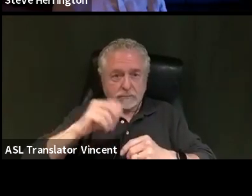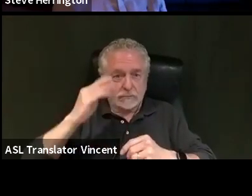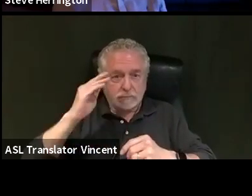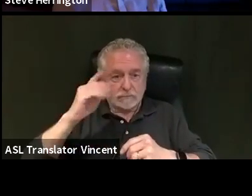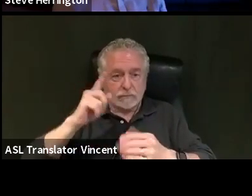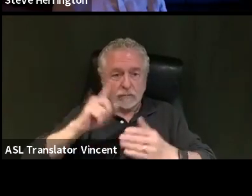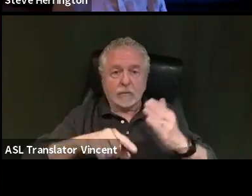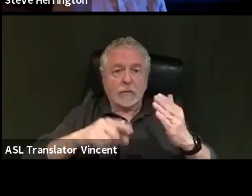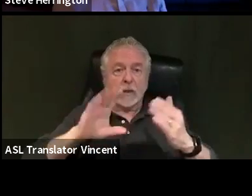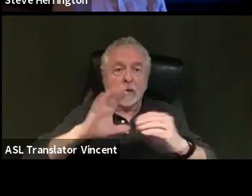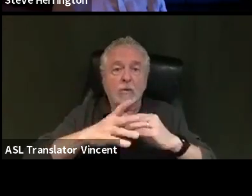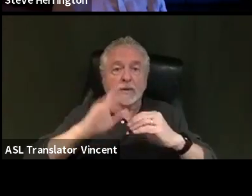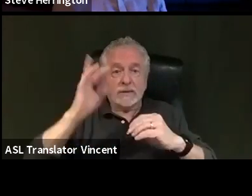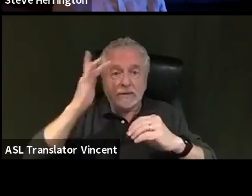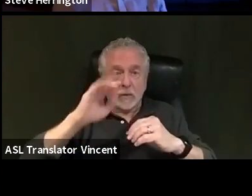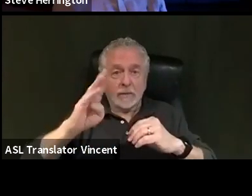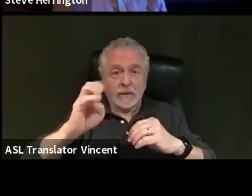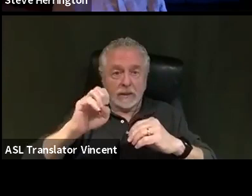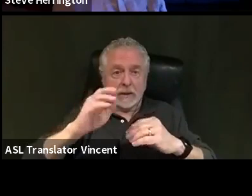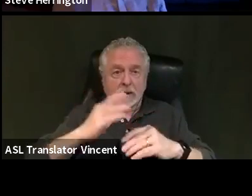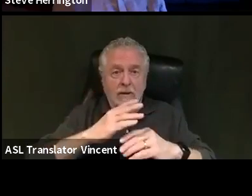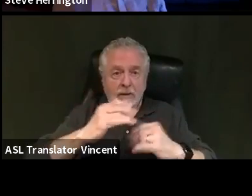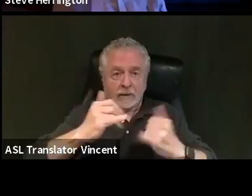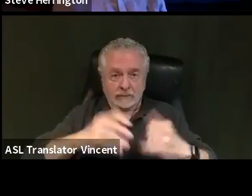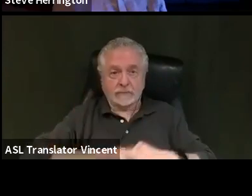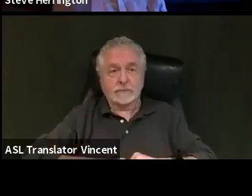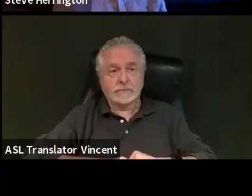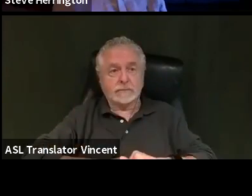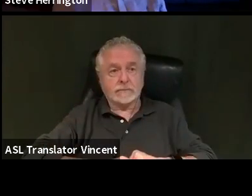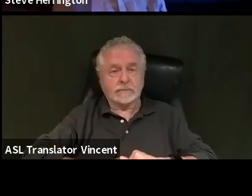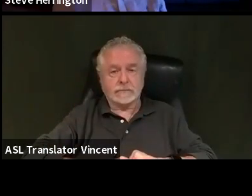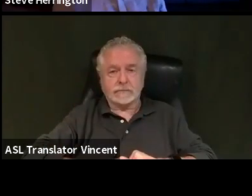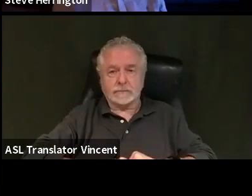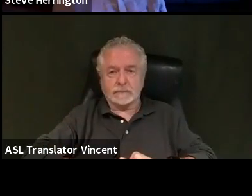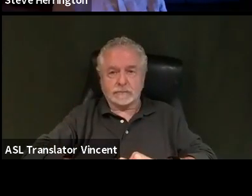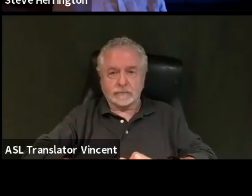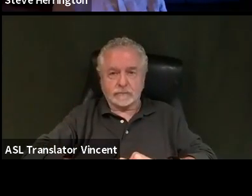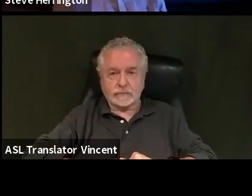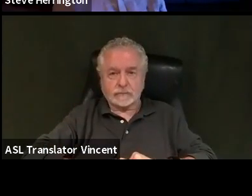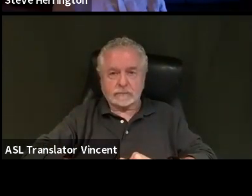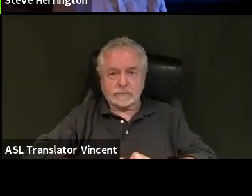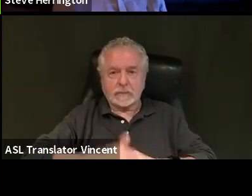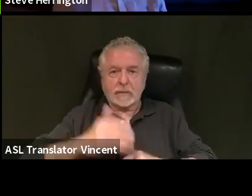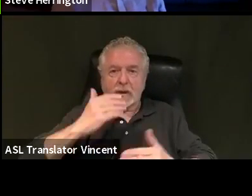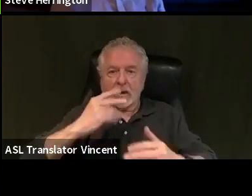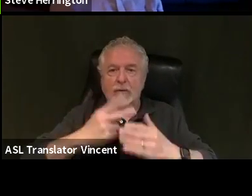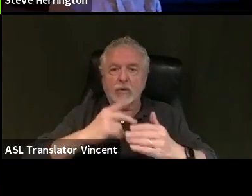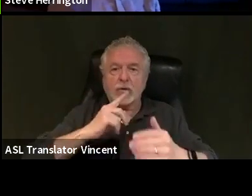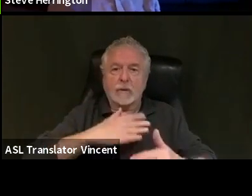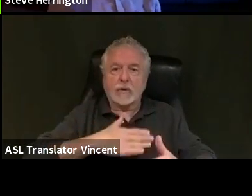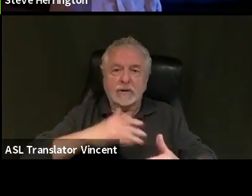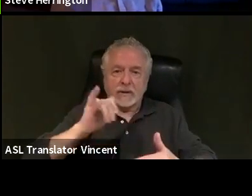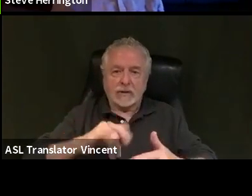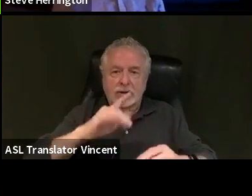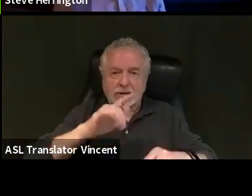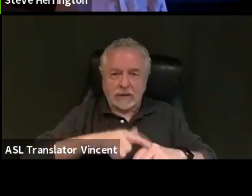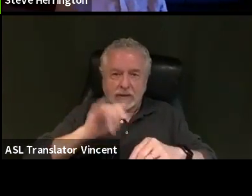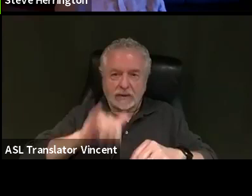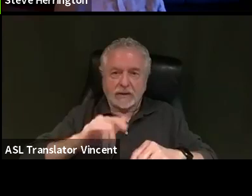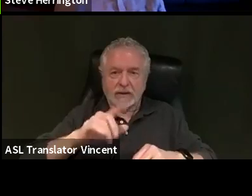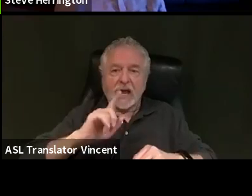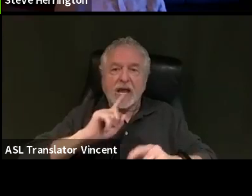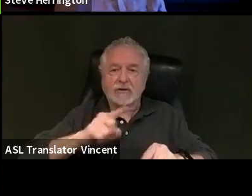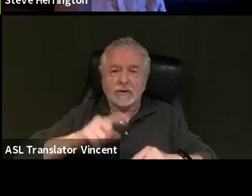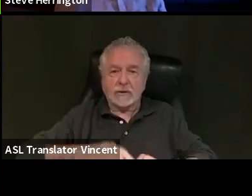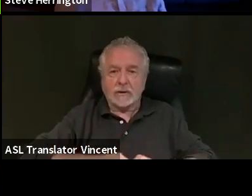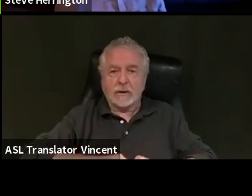know what coronavirus disease will do to teens long-term. Thank you both. I really appreciate your time on those